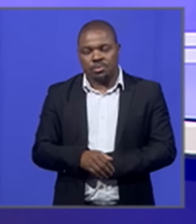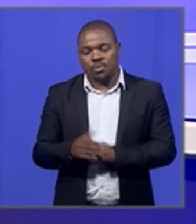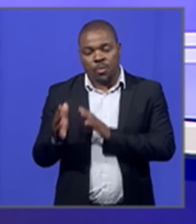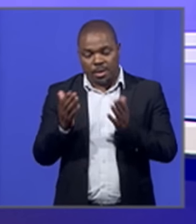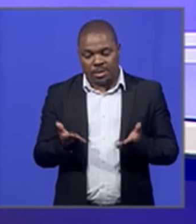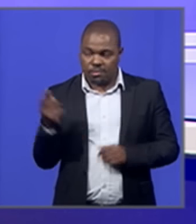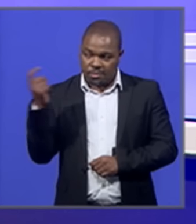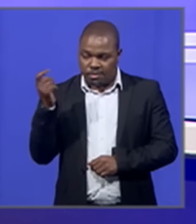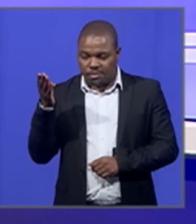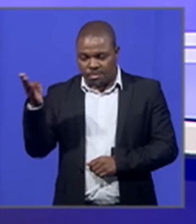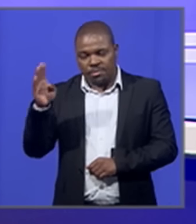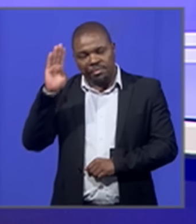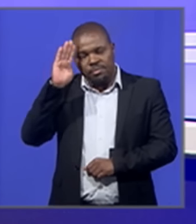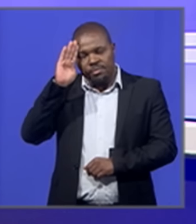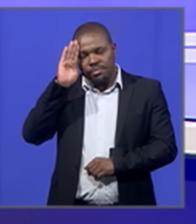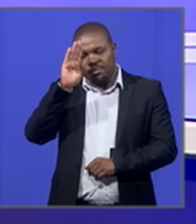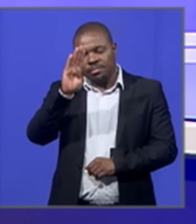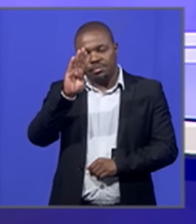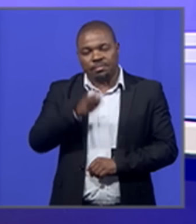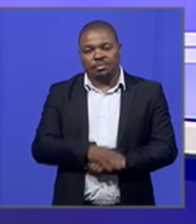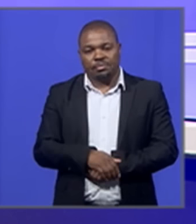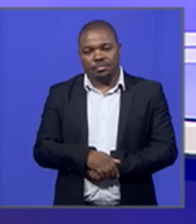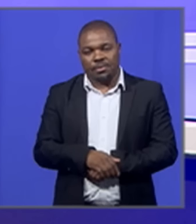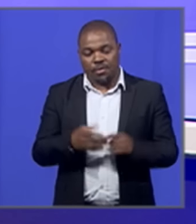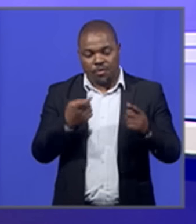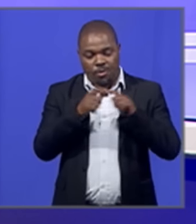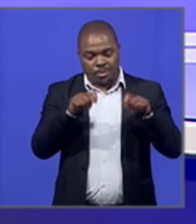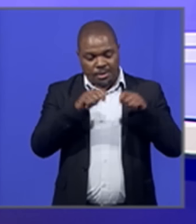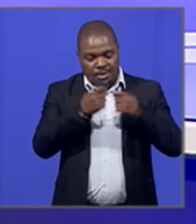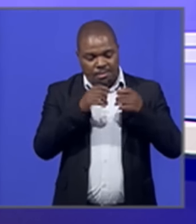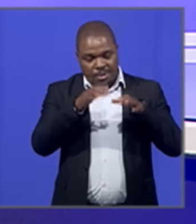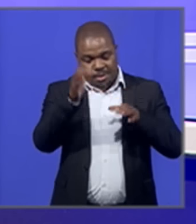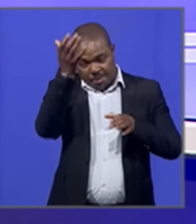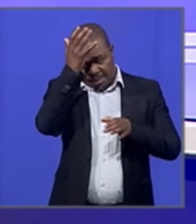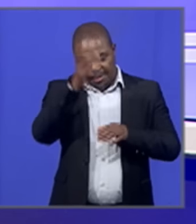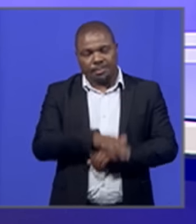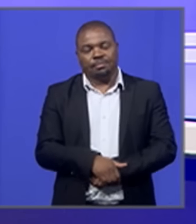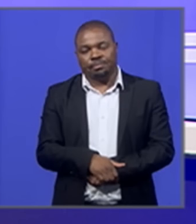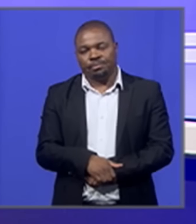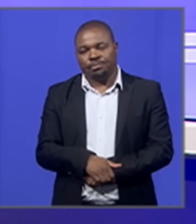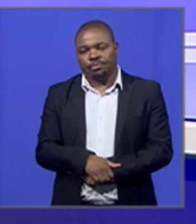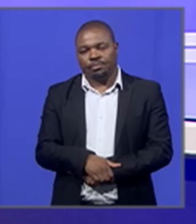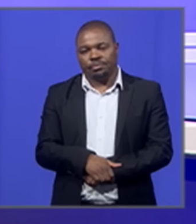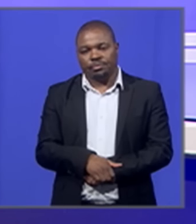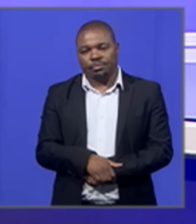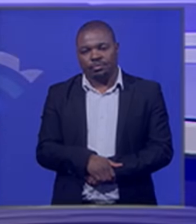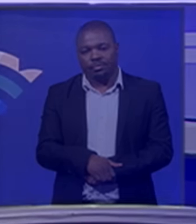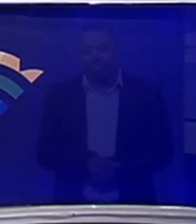latela kakanyo ya maemo a boso go tšwa go sehlopha sa ditaba tša Sepedi re re mošate.